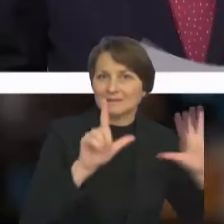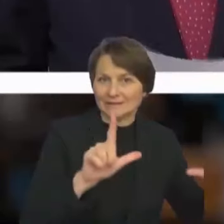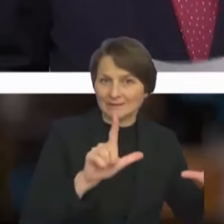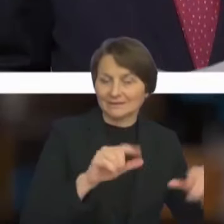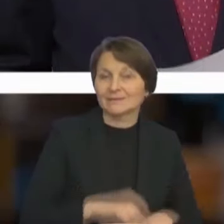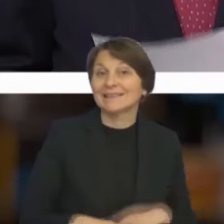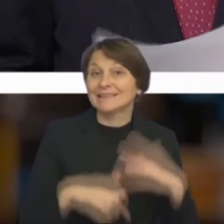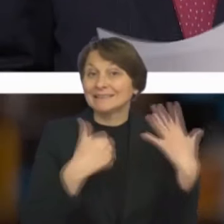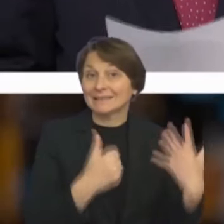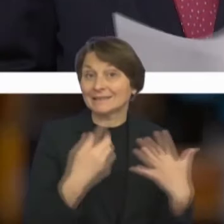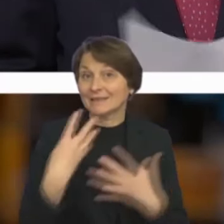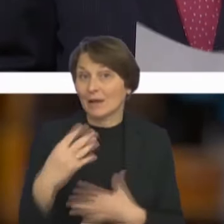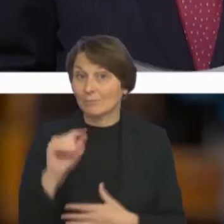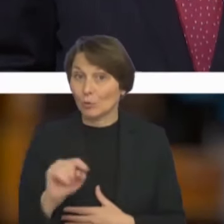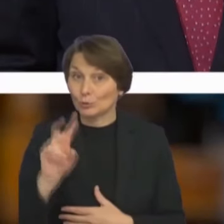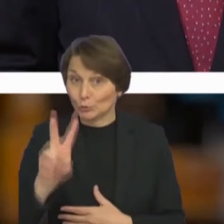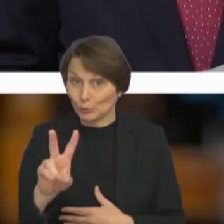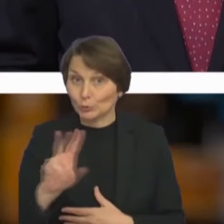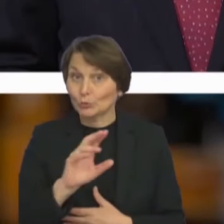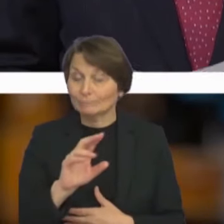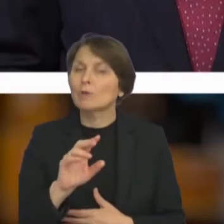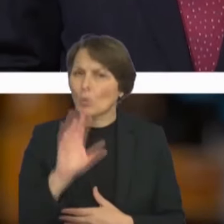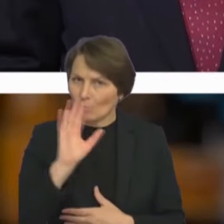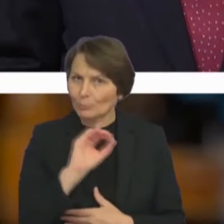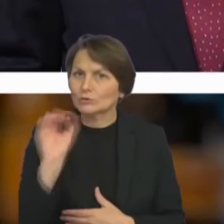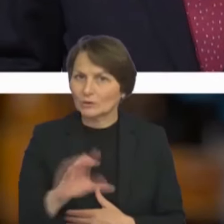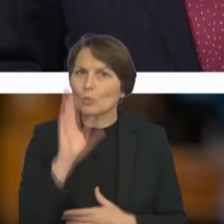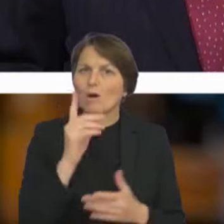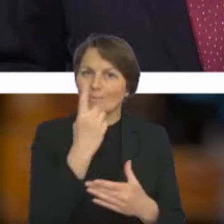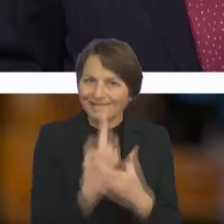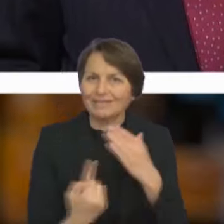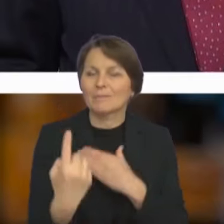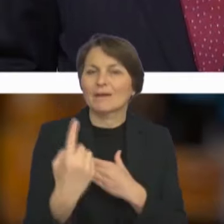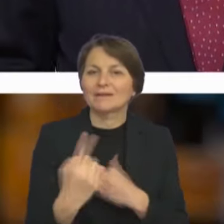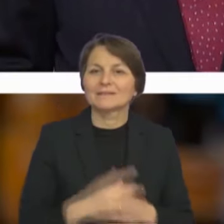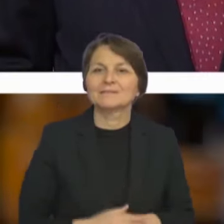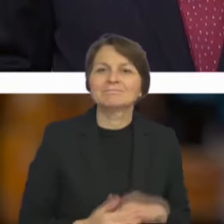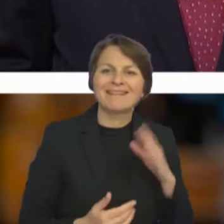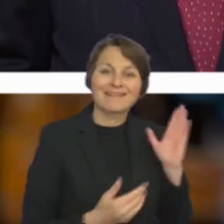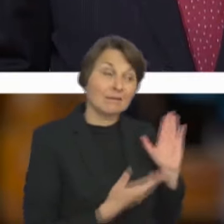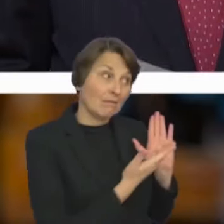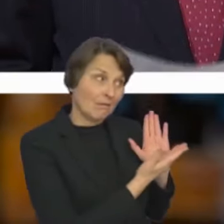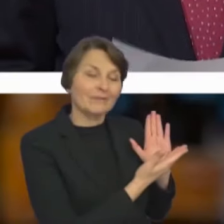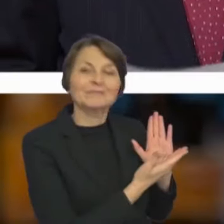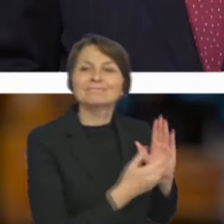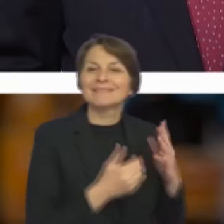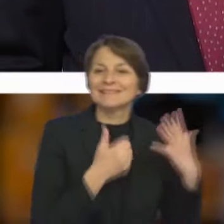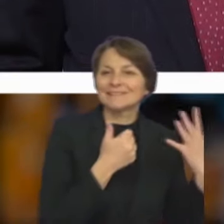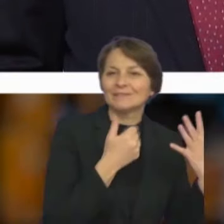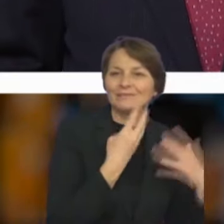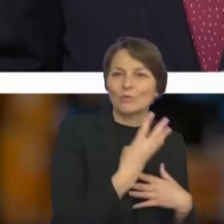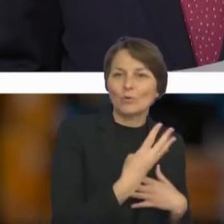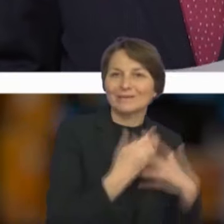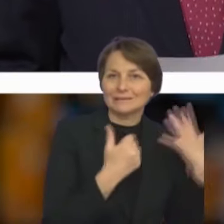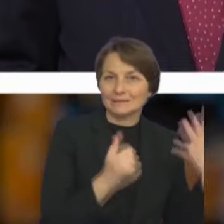69.2% of him will be independent, and 46.2% of whom will be women, excluding